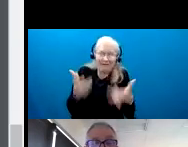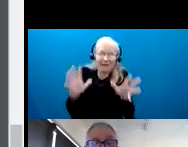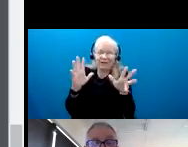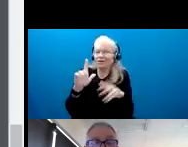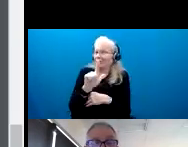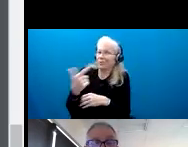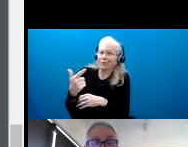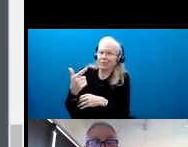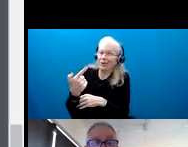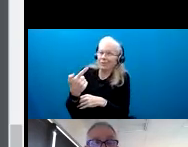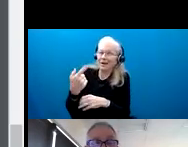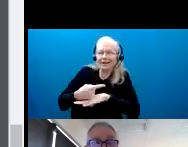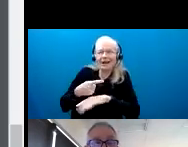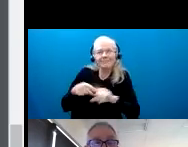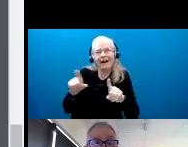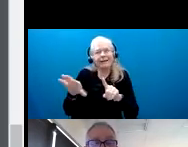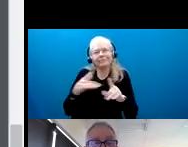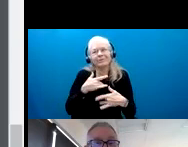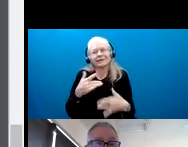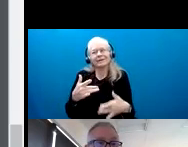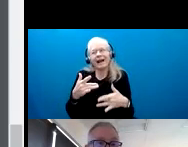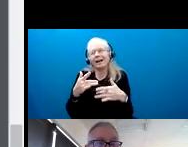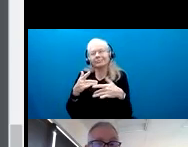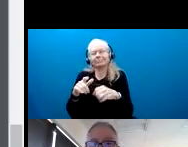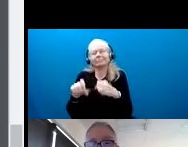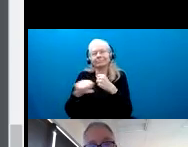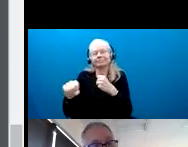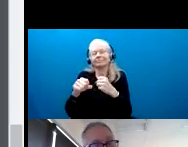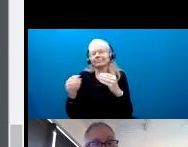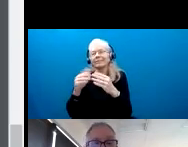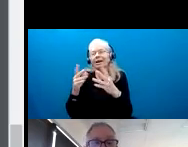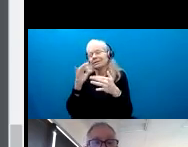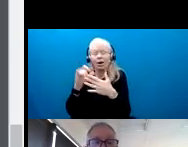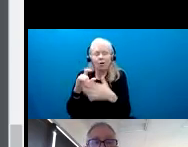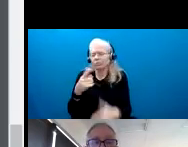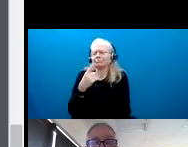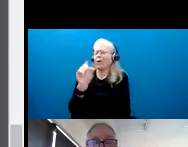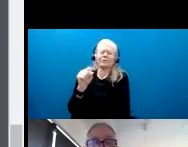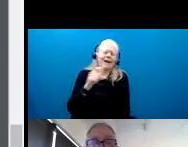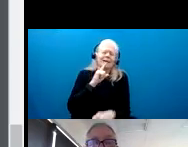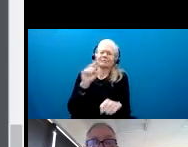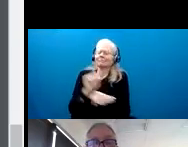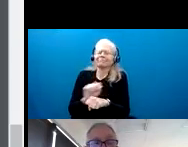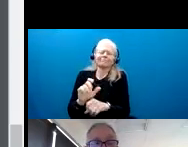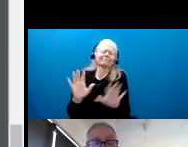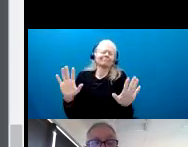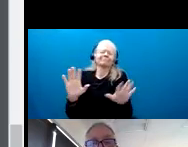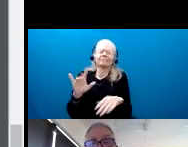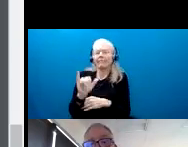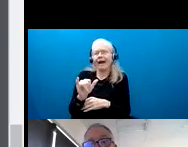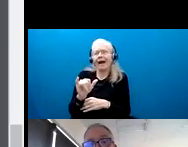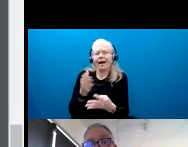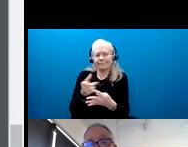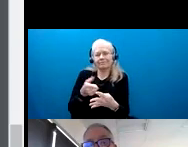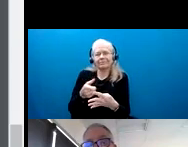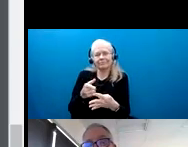to a fully complete application determination as it stands right now. So absolutely, this is an area that could use some improvement.